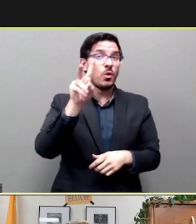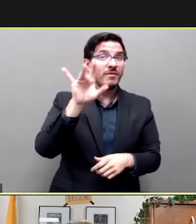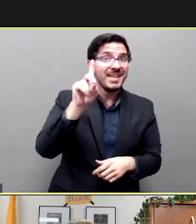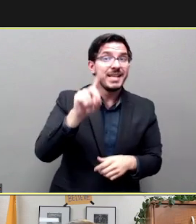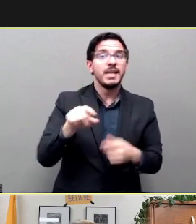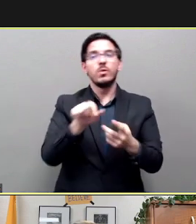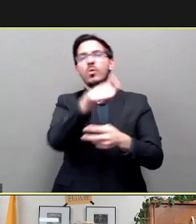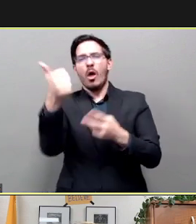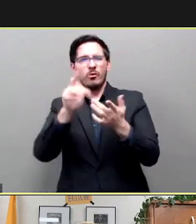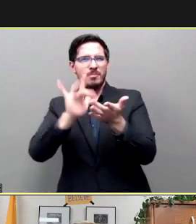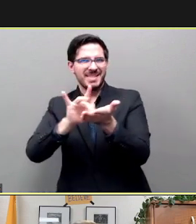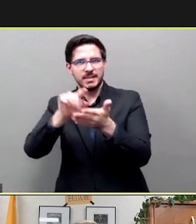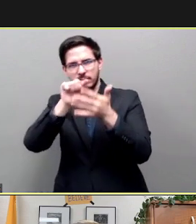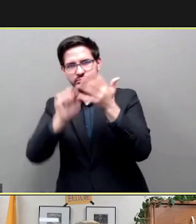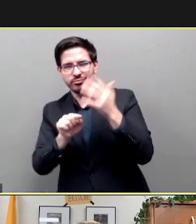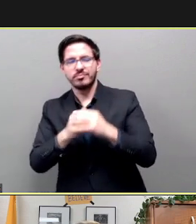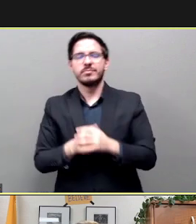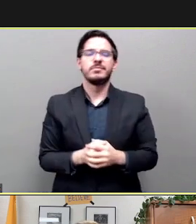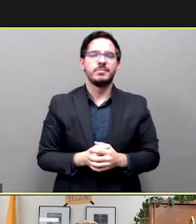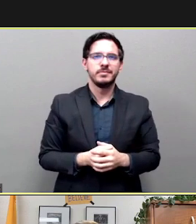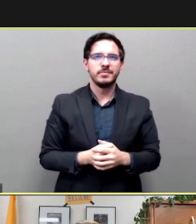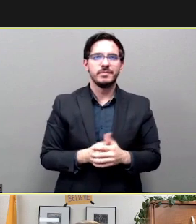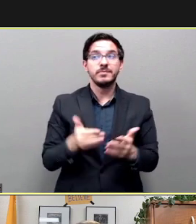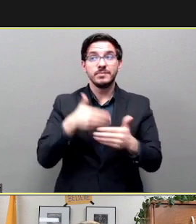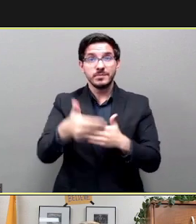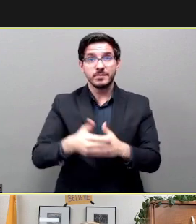molnupiravir prescription. Next slide, please.